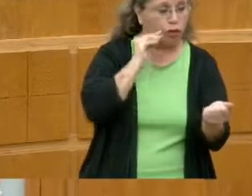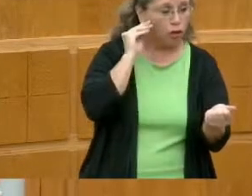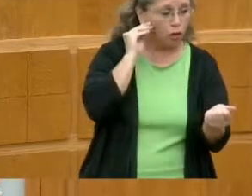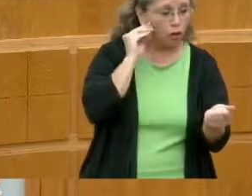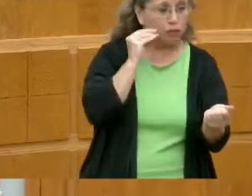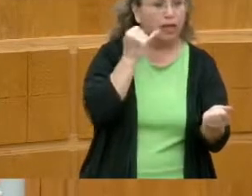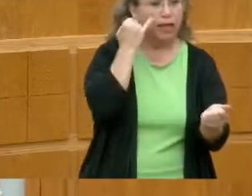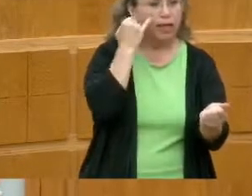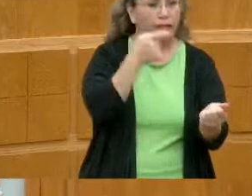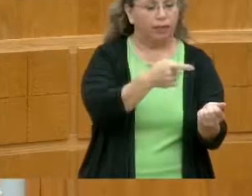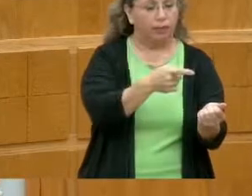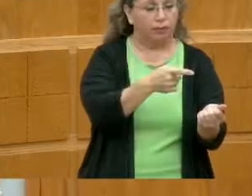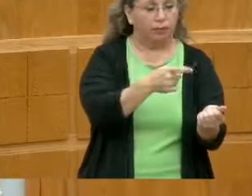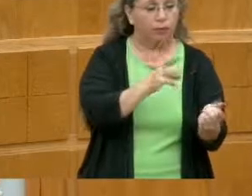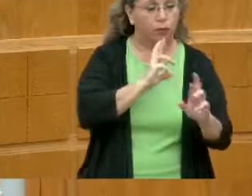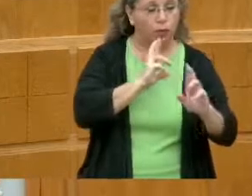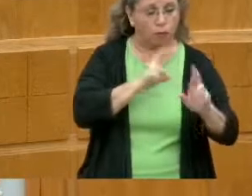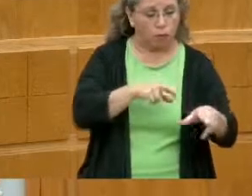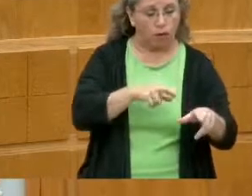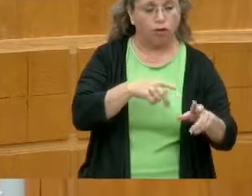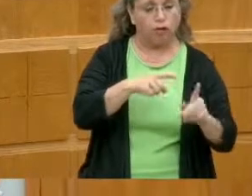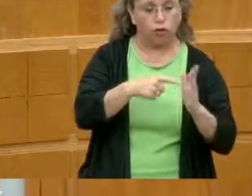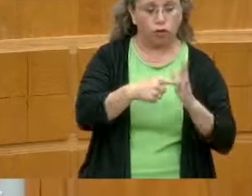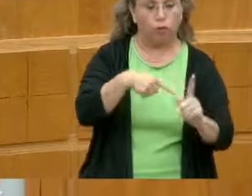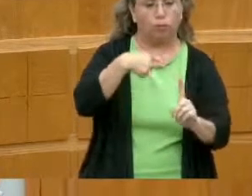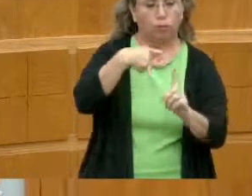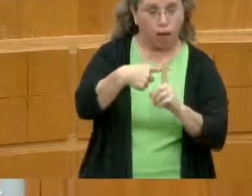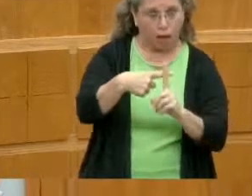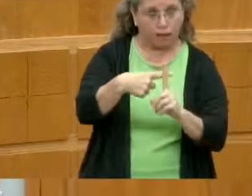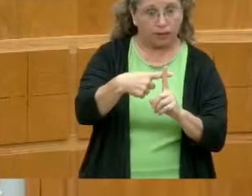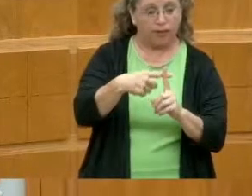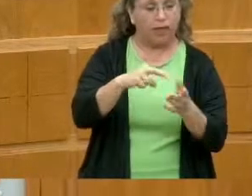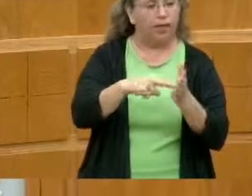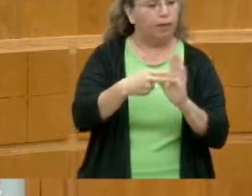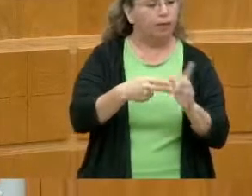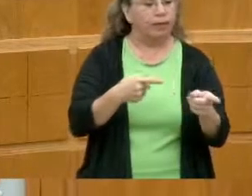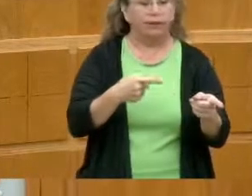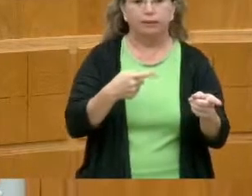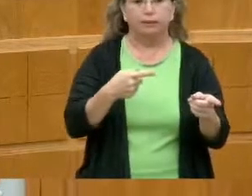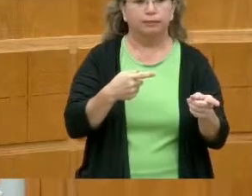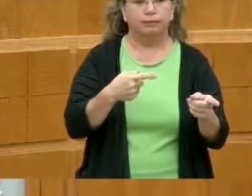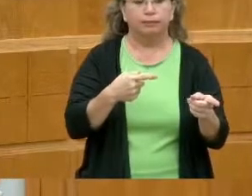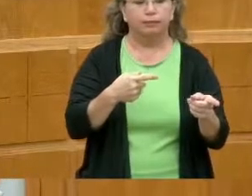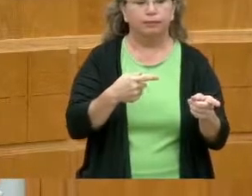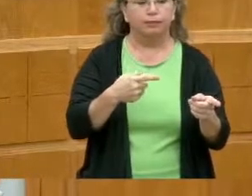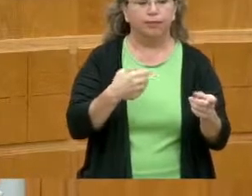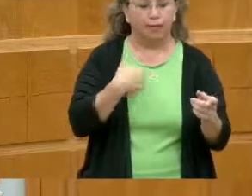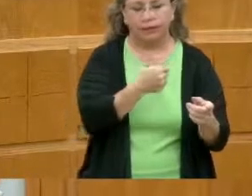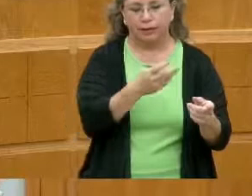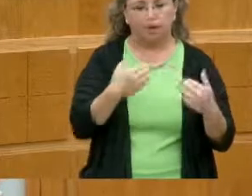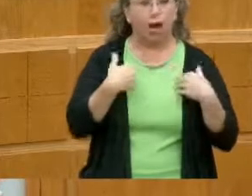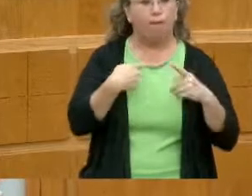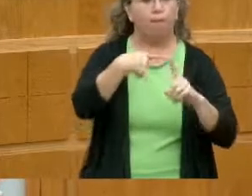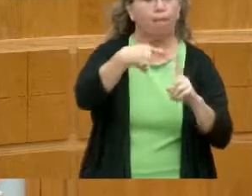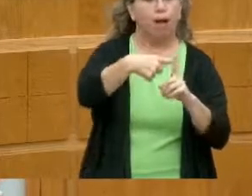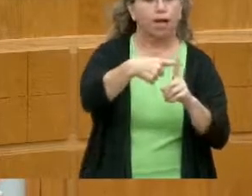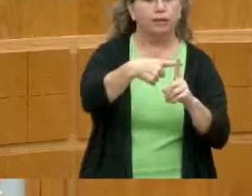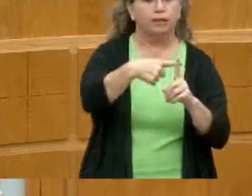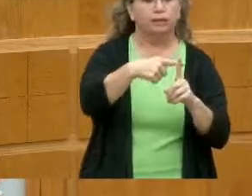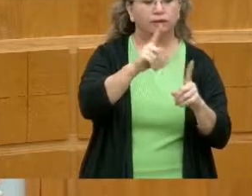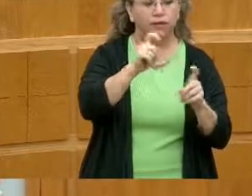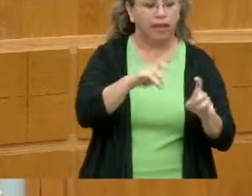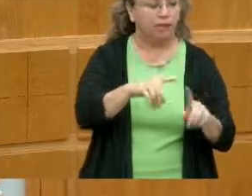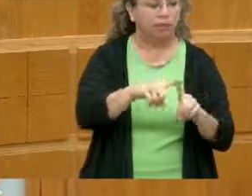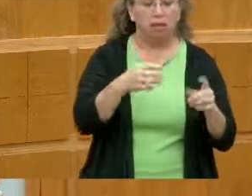all been asymptomatic to point. So as of today, which is very interesting to us, but we continue to learn more about this virus every